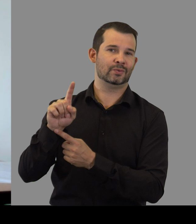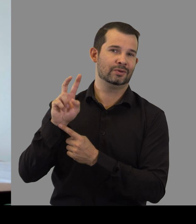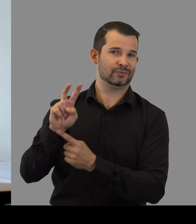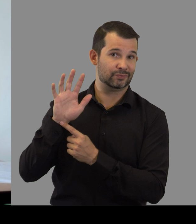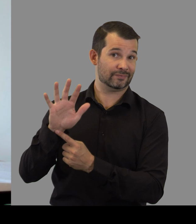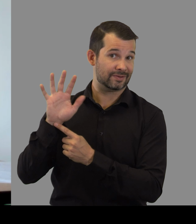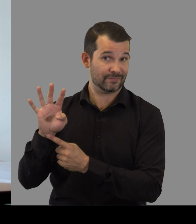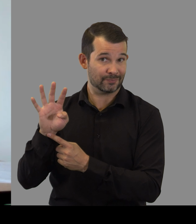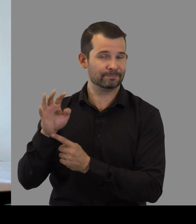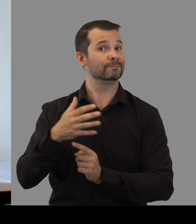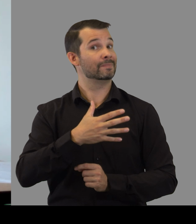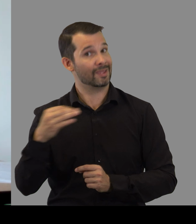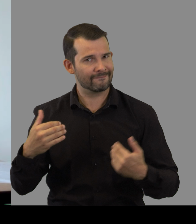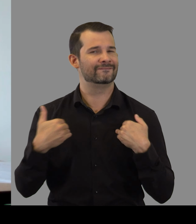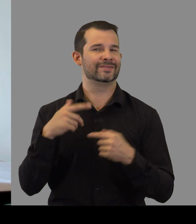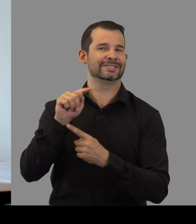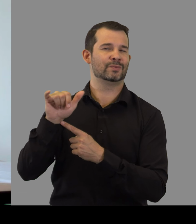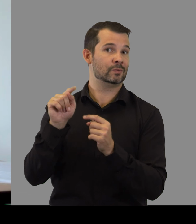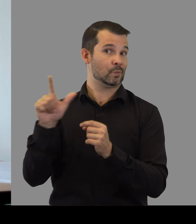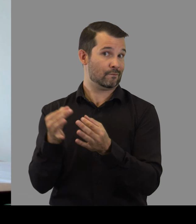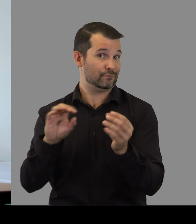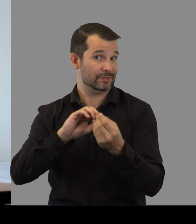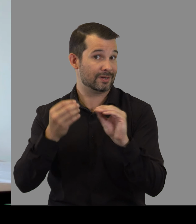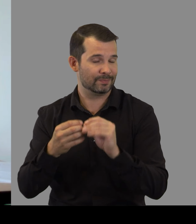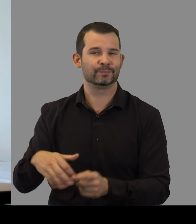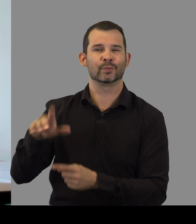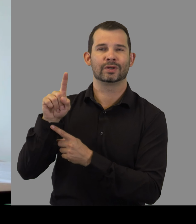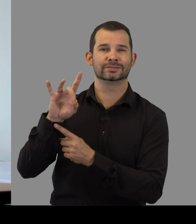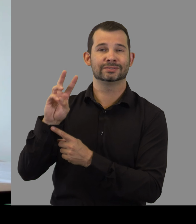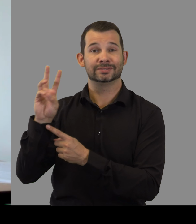416-482-1254, and a TTY toll-free number at